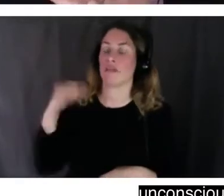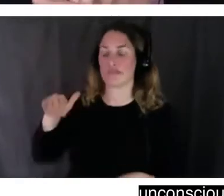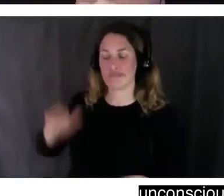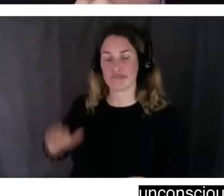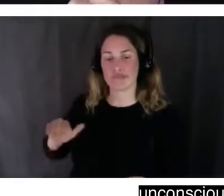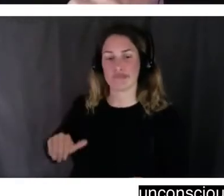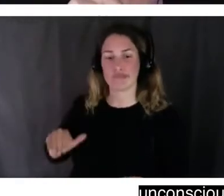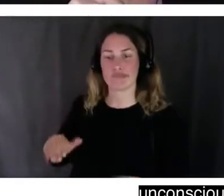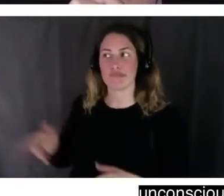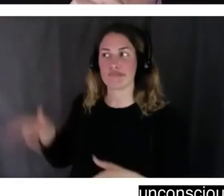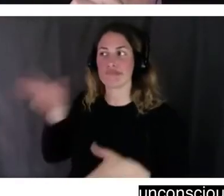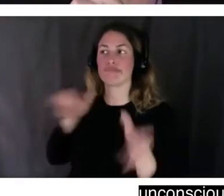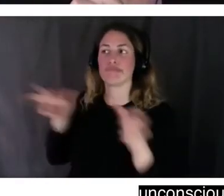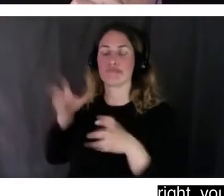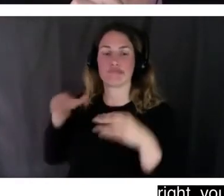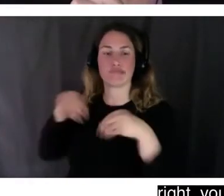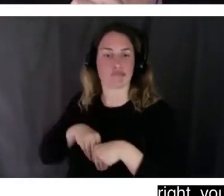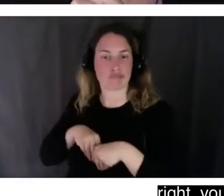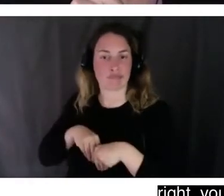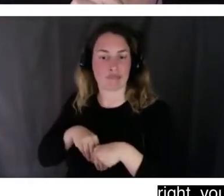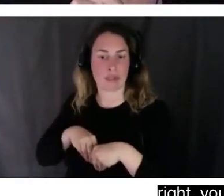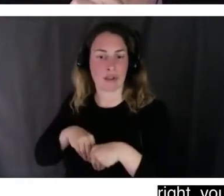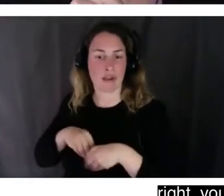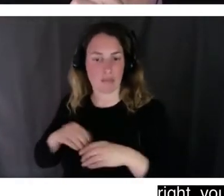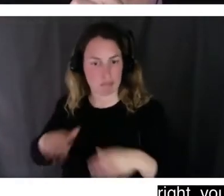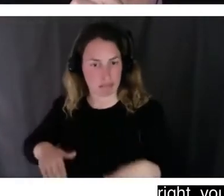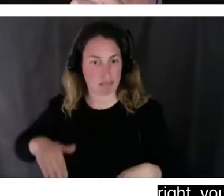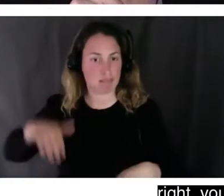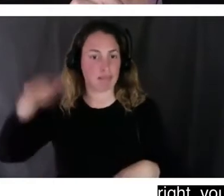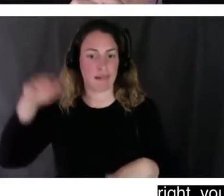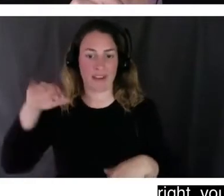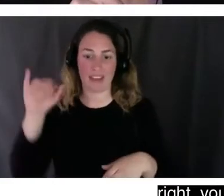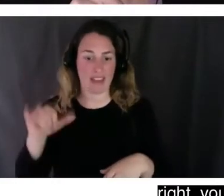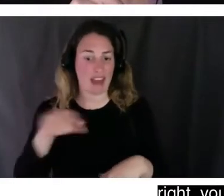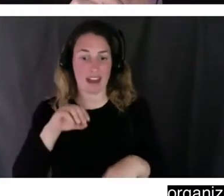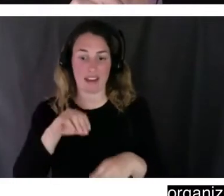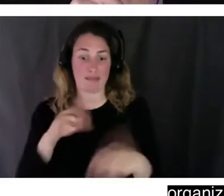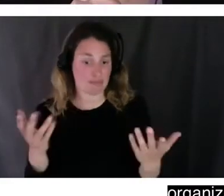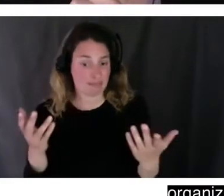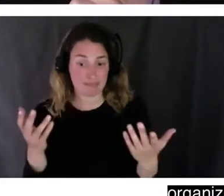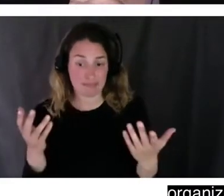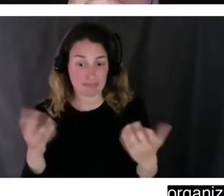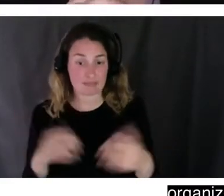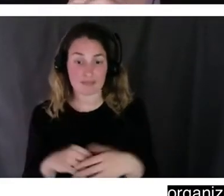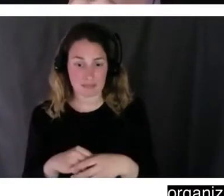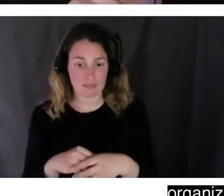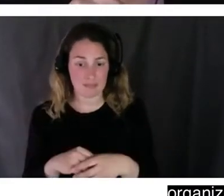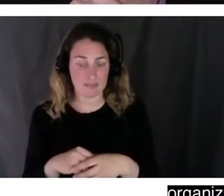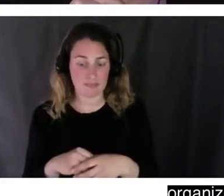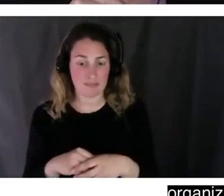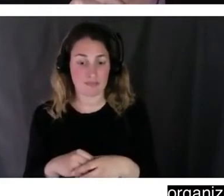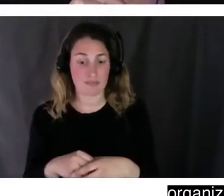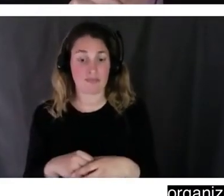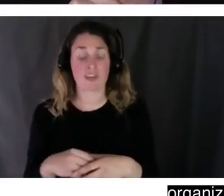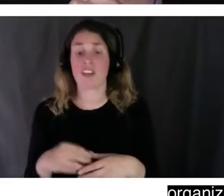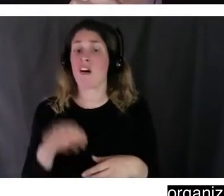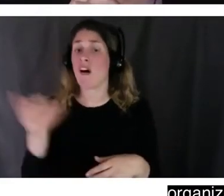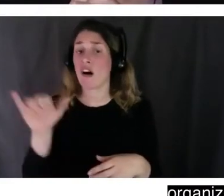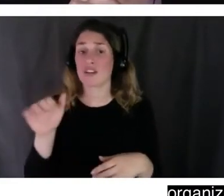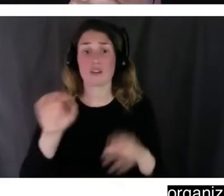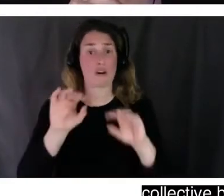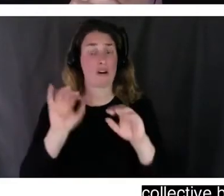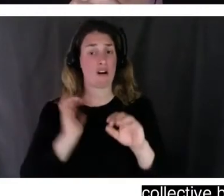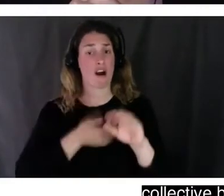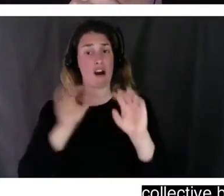so, you're absolutely right. Our culture, if you will, organizational culture, is built